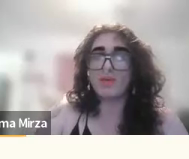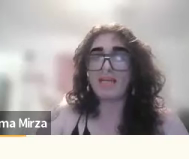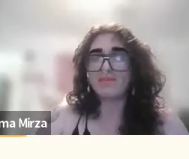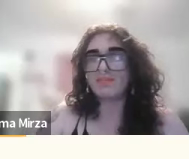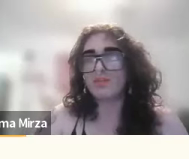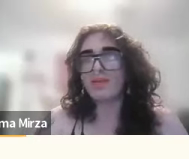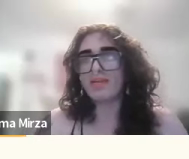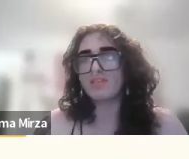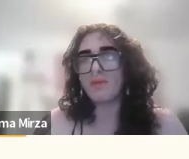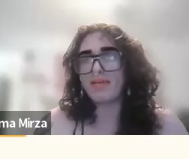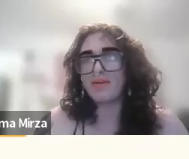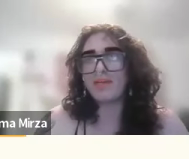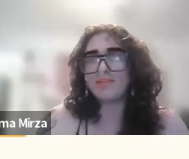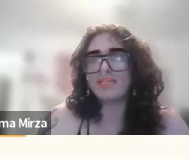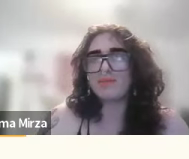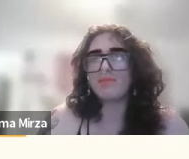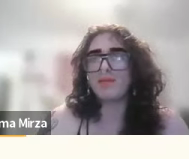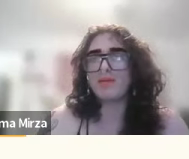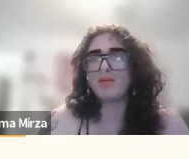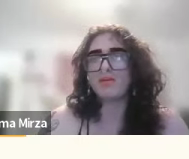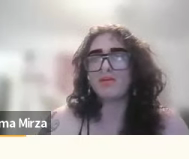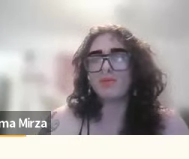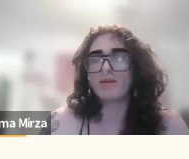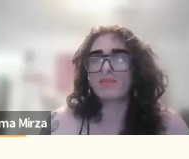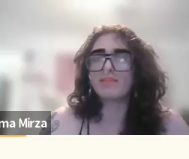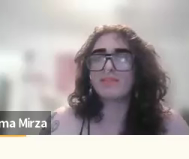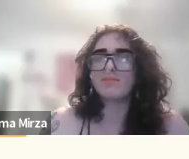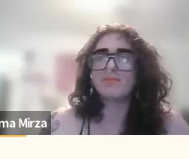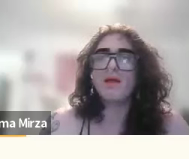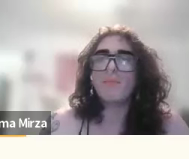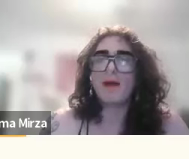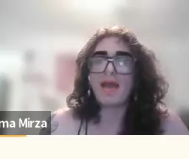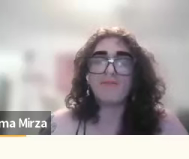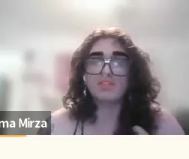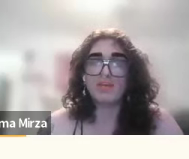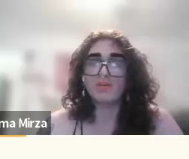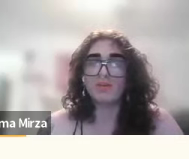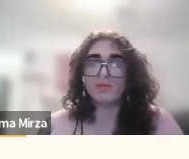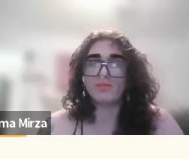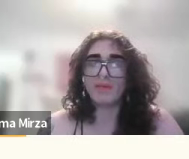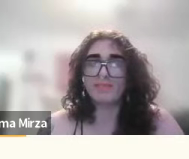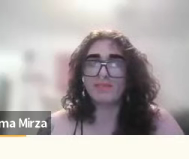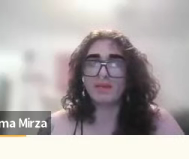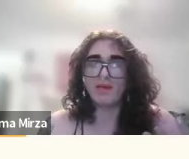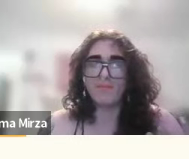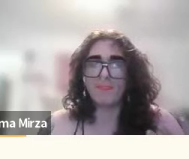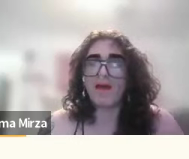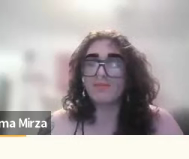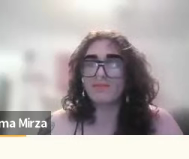and, we actively discriminate against non-binary and intersex people in our recovery systems by having gendered